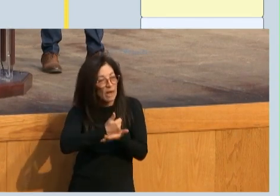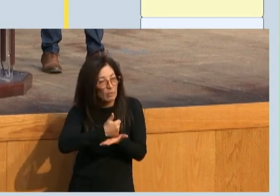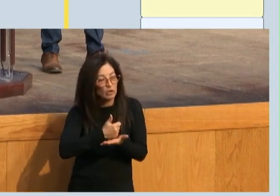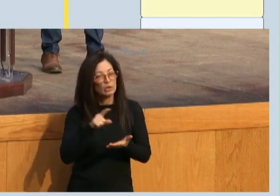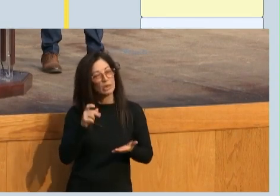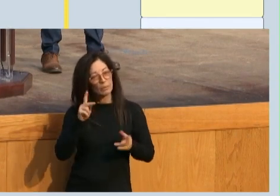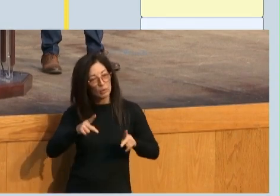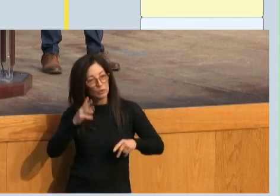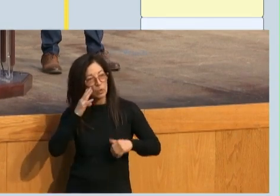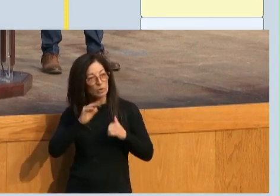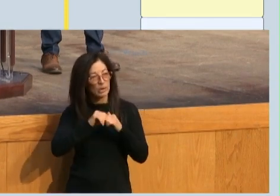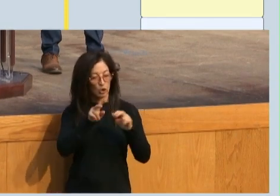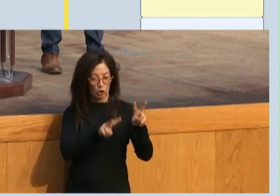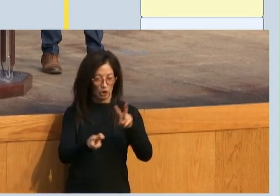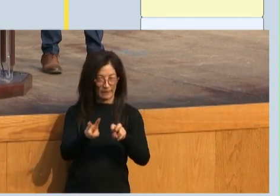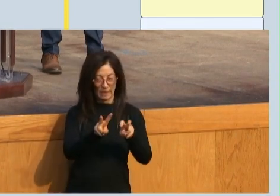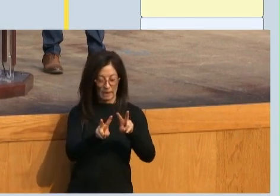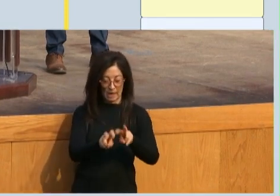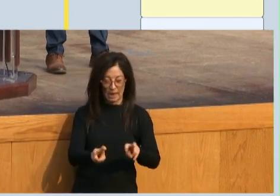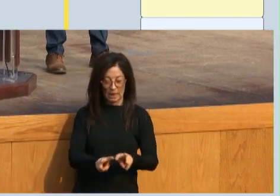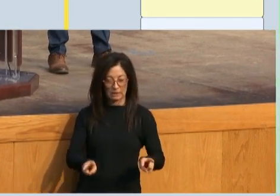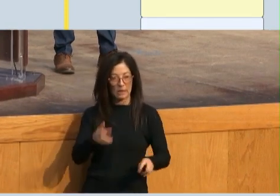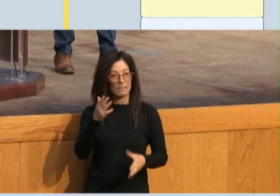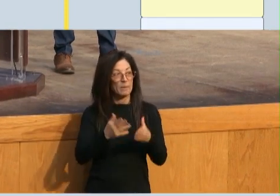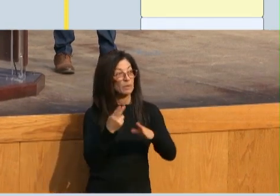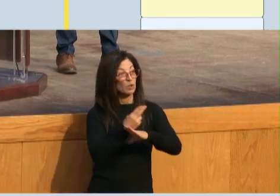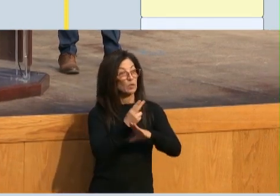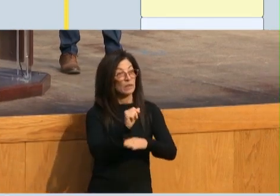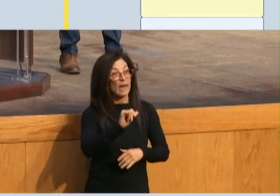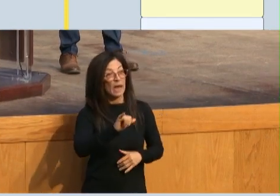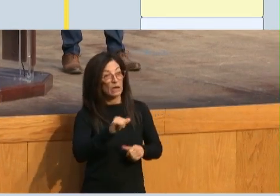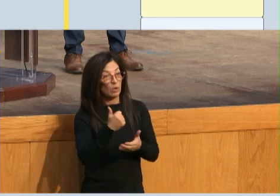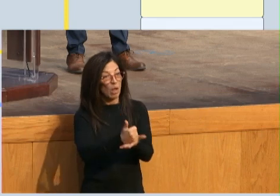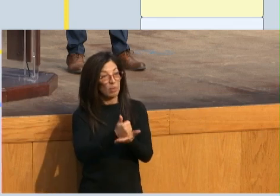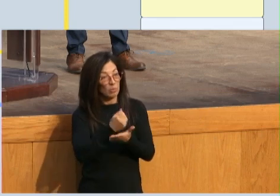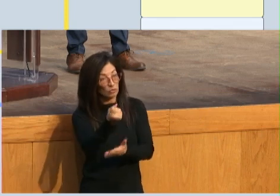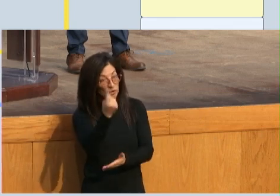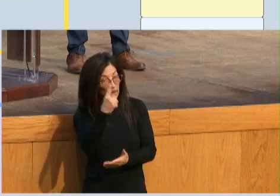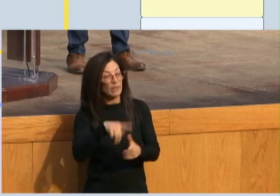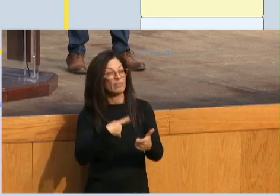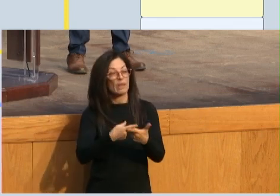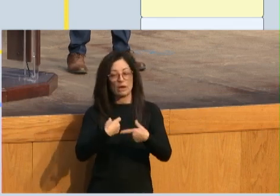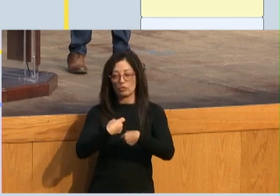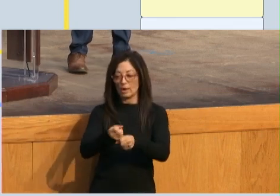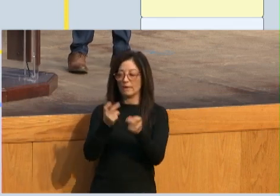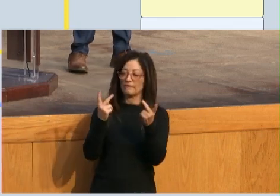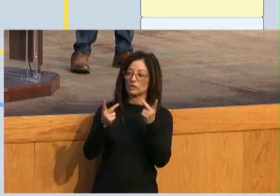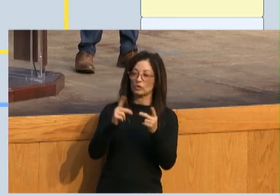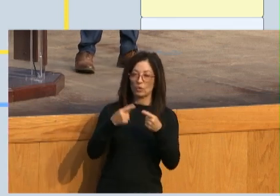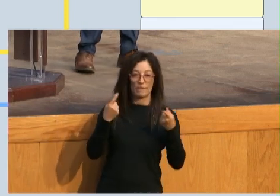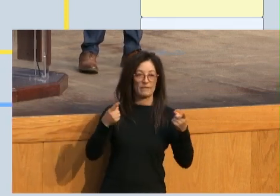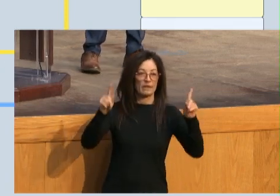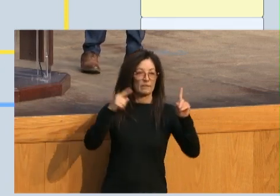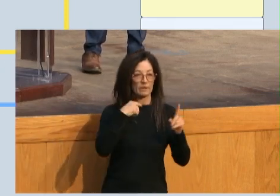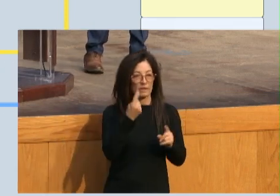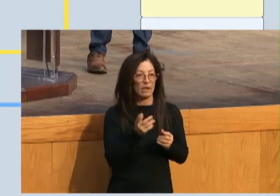to look at that, analyze it, perhaps use AI to understand it, but then create a visual to effectively tell a